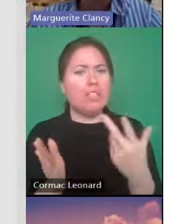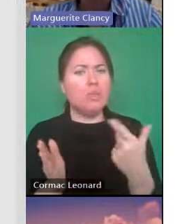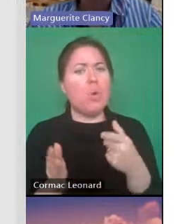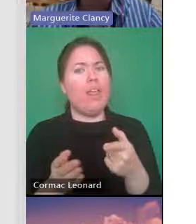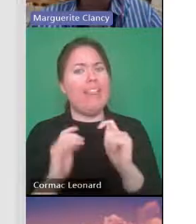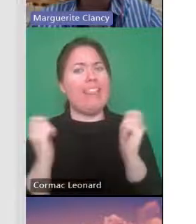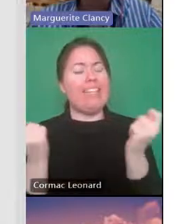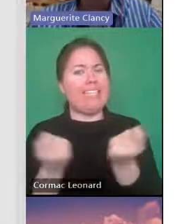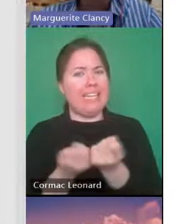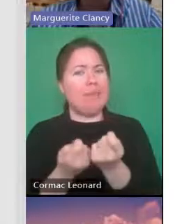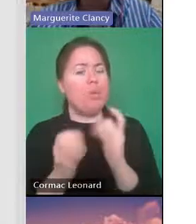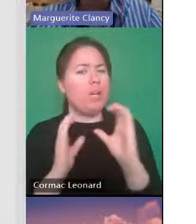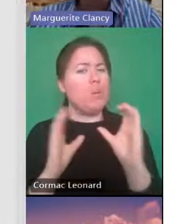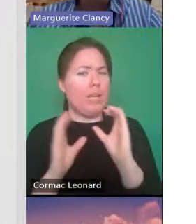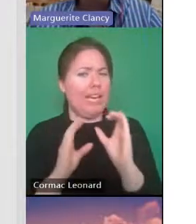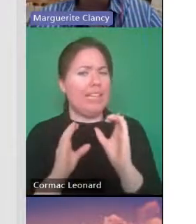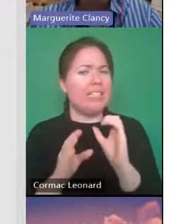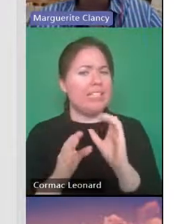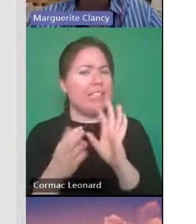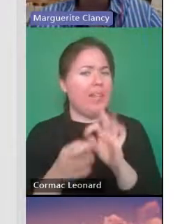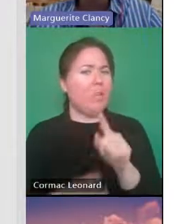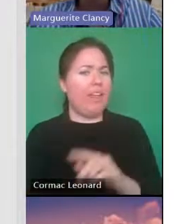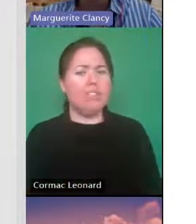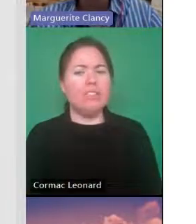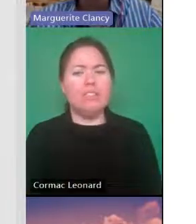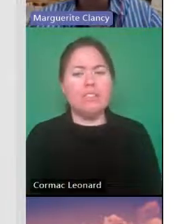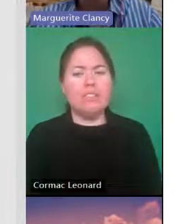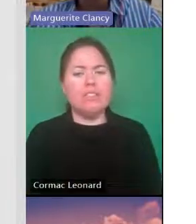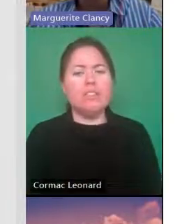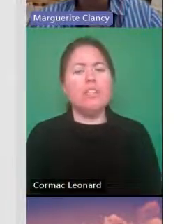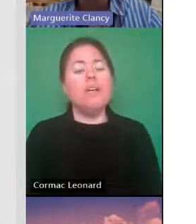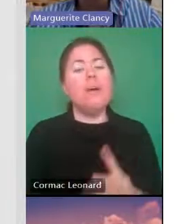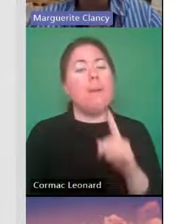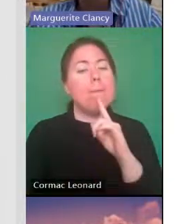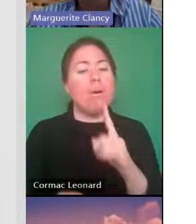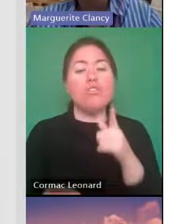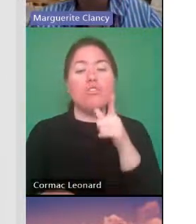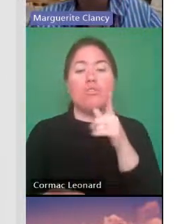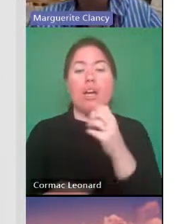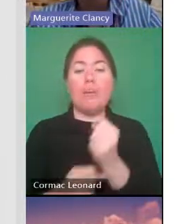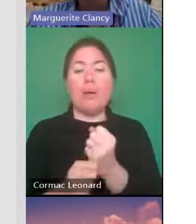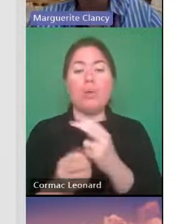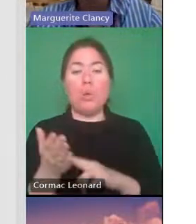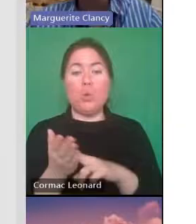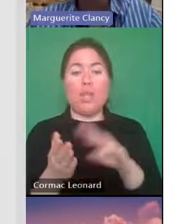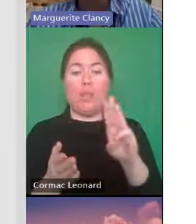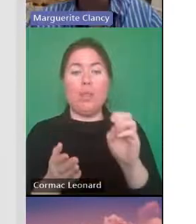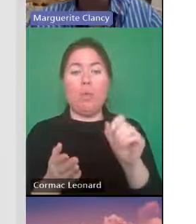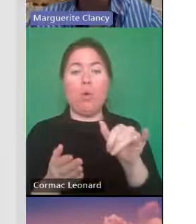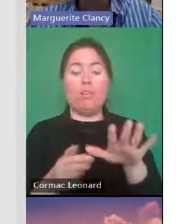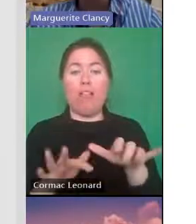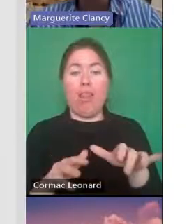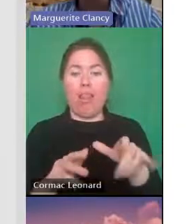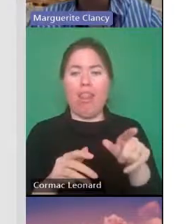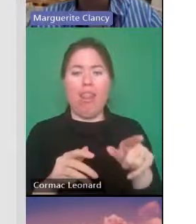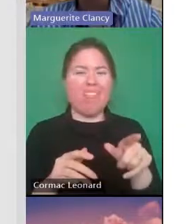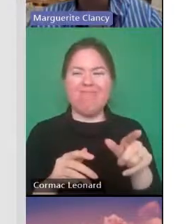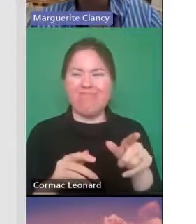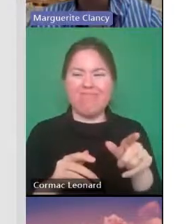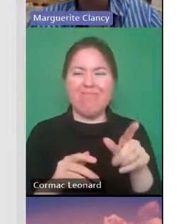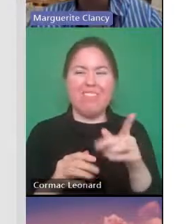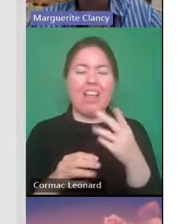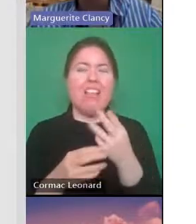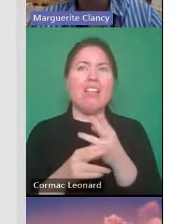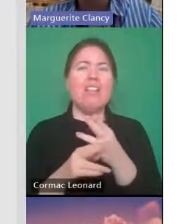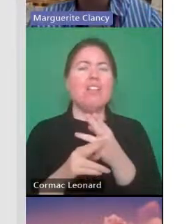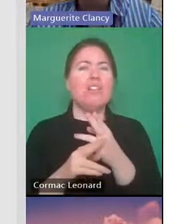communicate in relation to that. But certainly in terms of the use of the portal, that wouldn't be something that would be